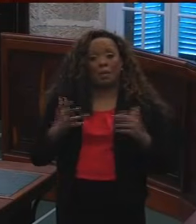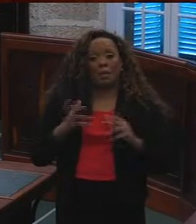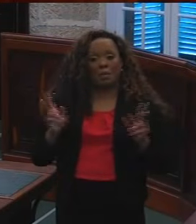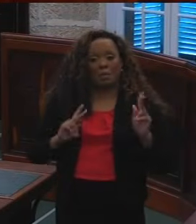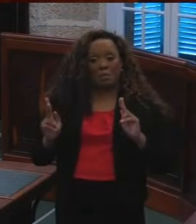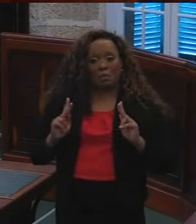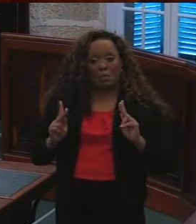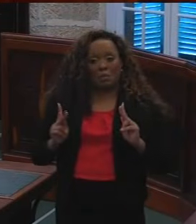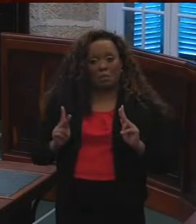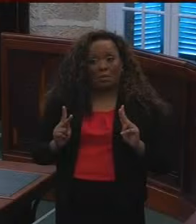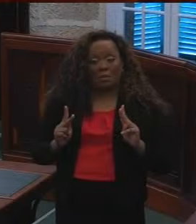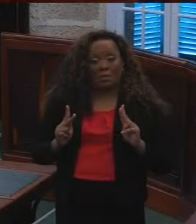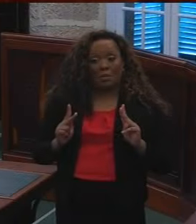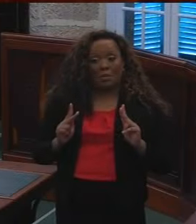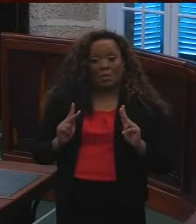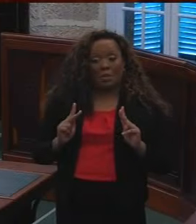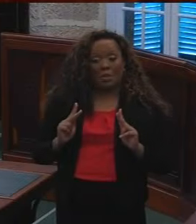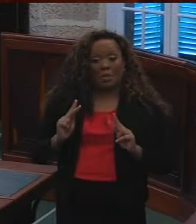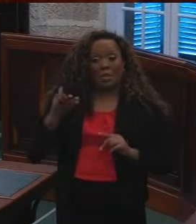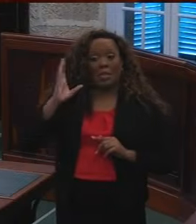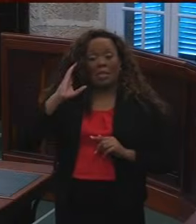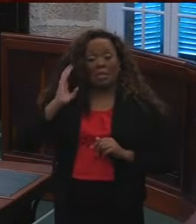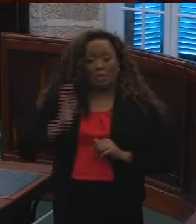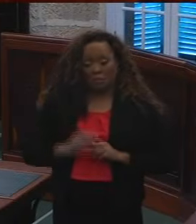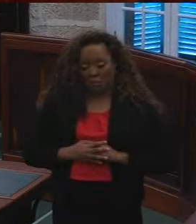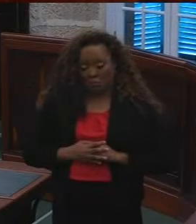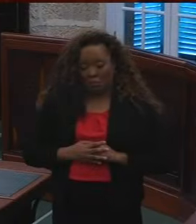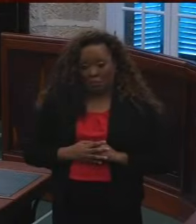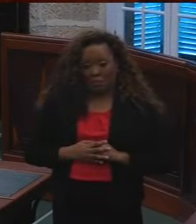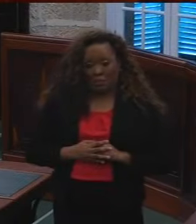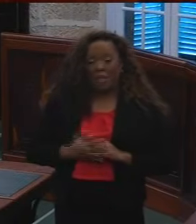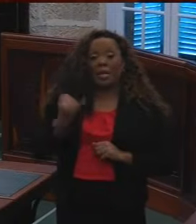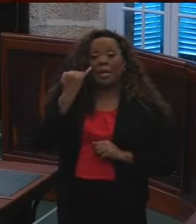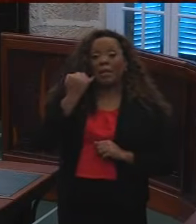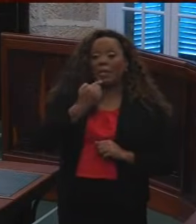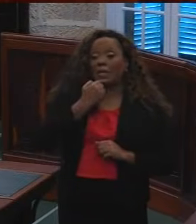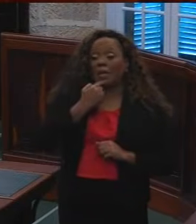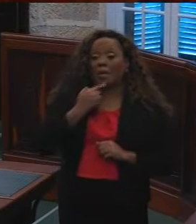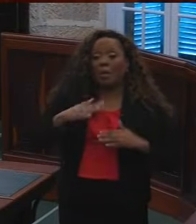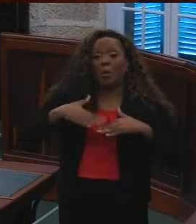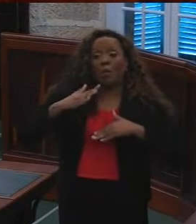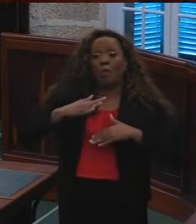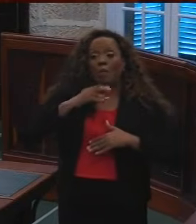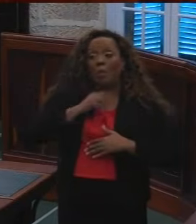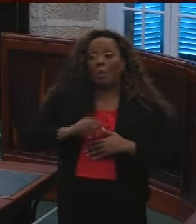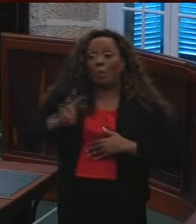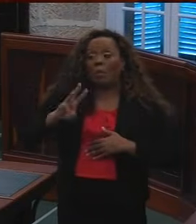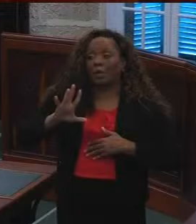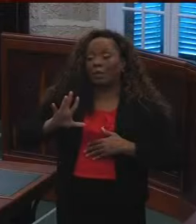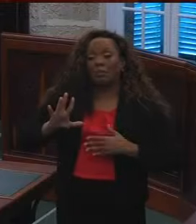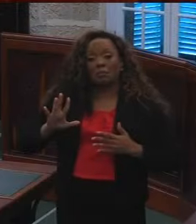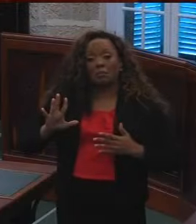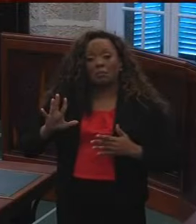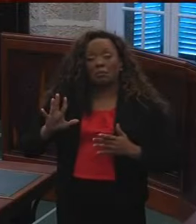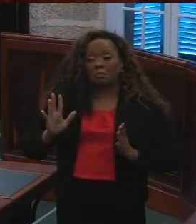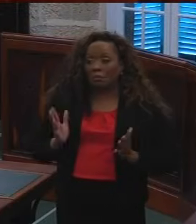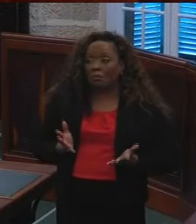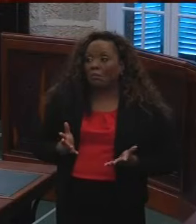that older is not a statement which seeks